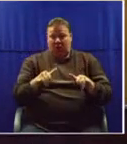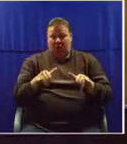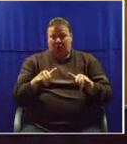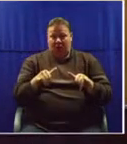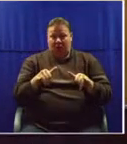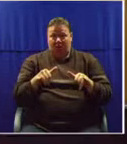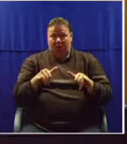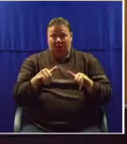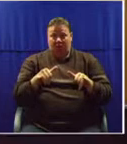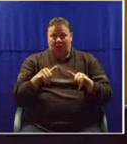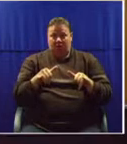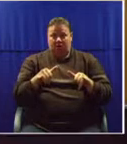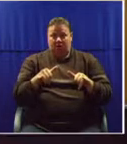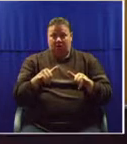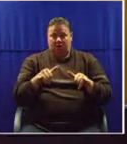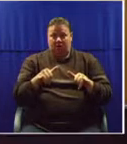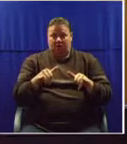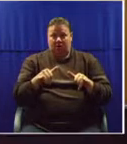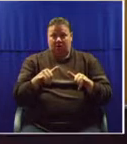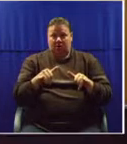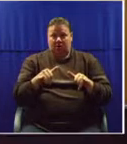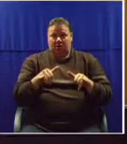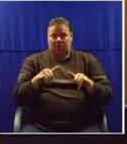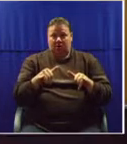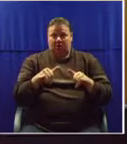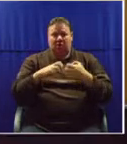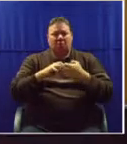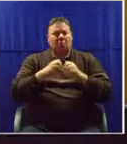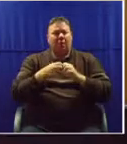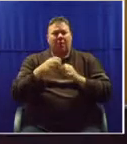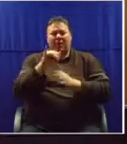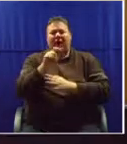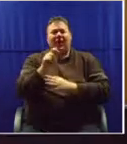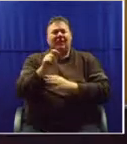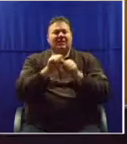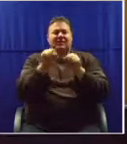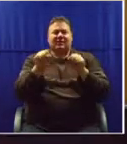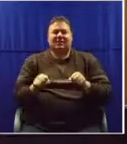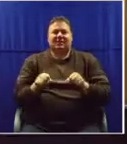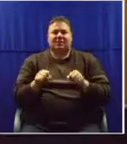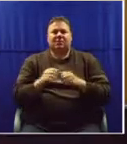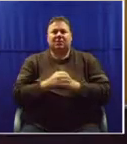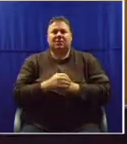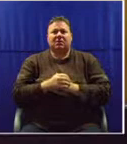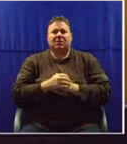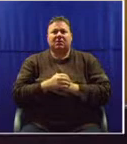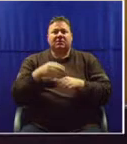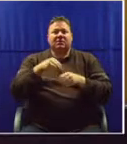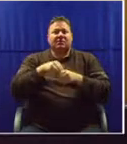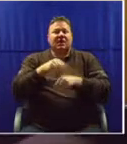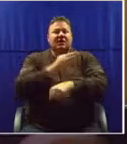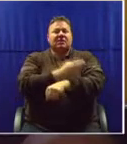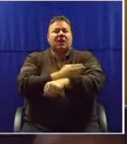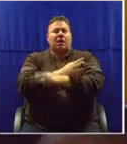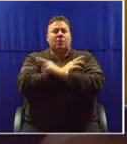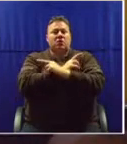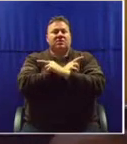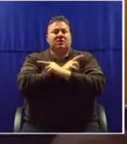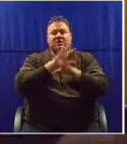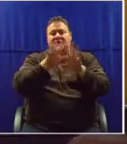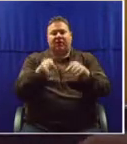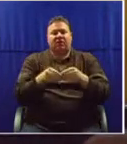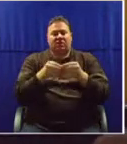There seems to be a problem with our IT systems, and I'm sure during recess, all of those things will be dealt